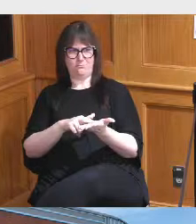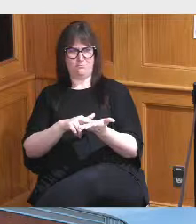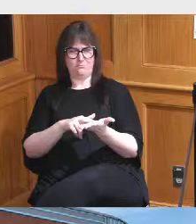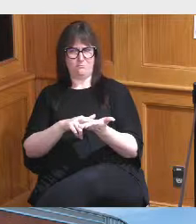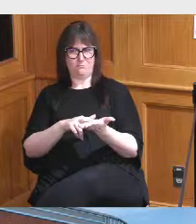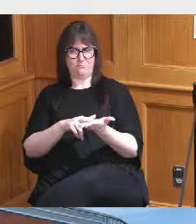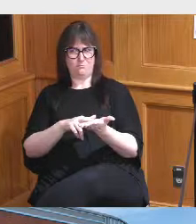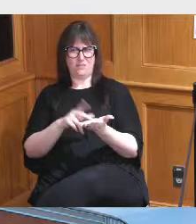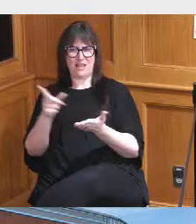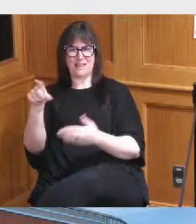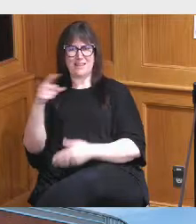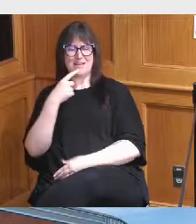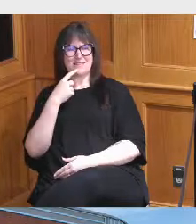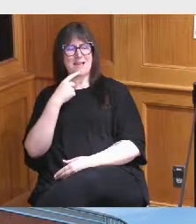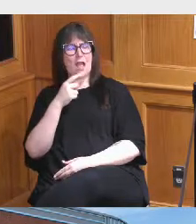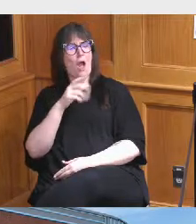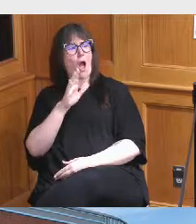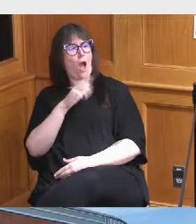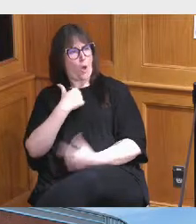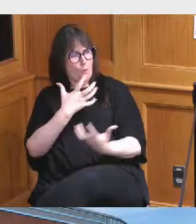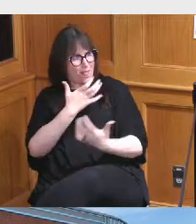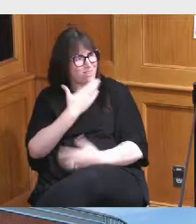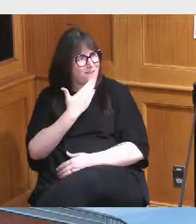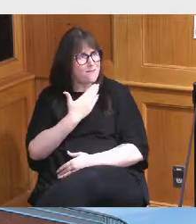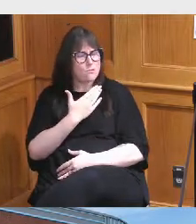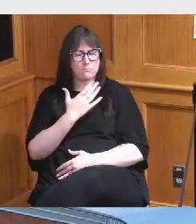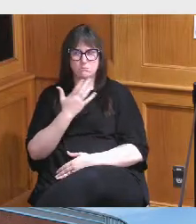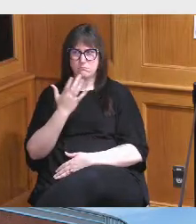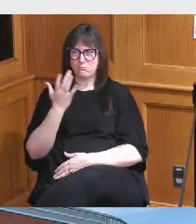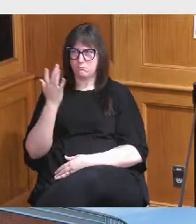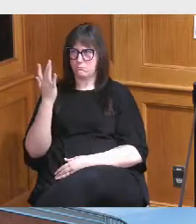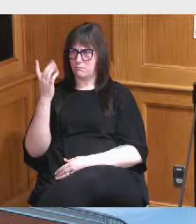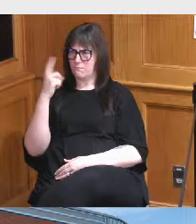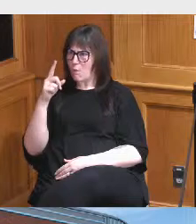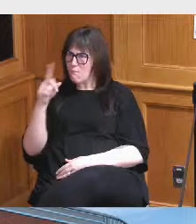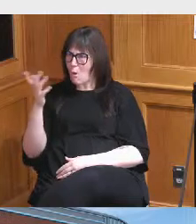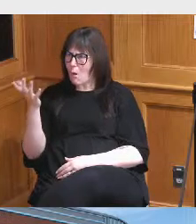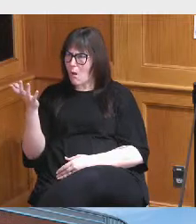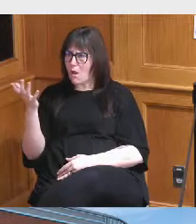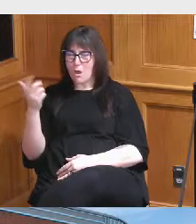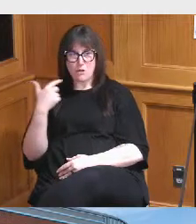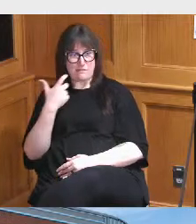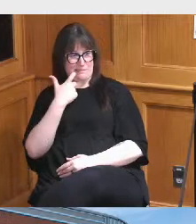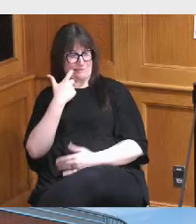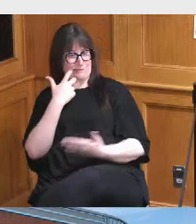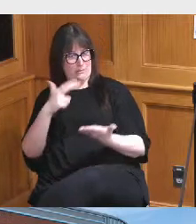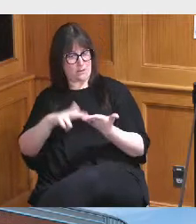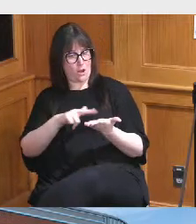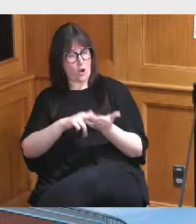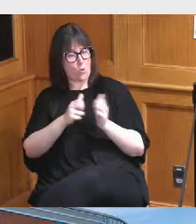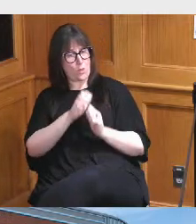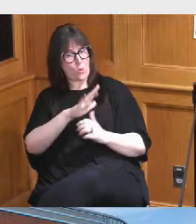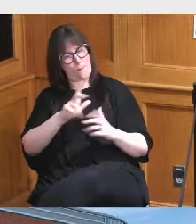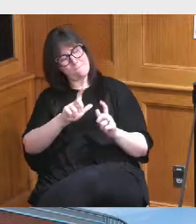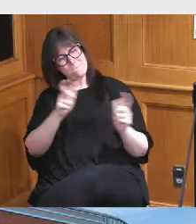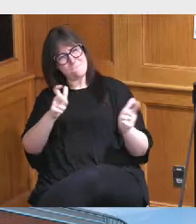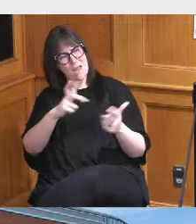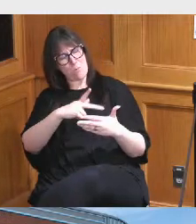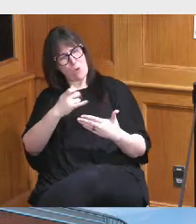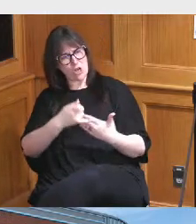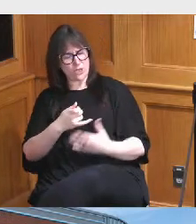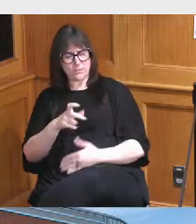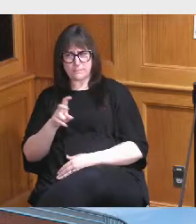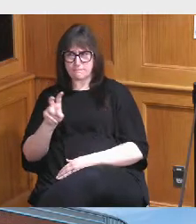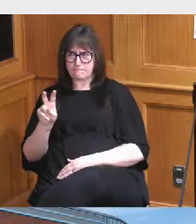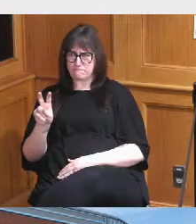they say, Robert, we want to thank you, and I'm like, for what? And they said, well, we just signed a contract for one of your big projects going on, and